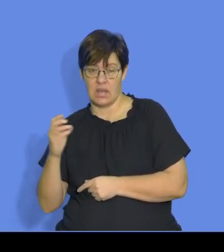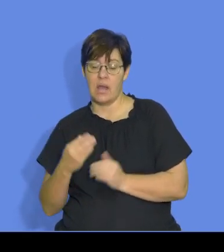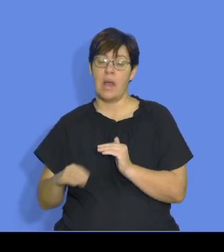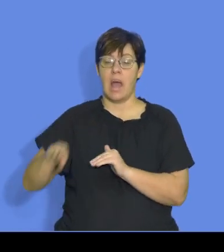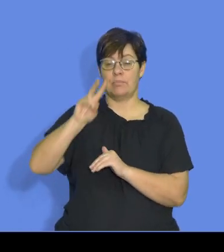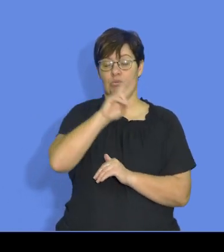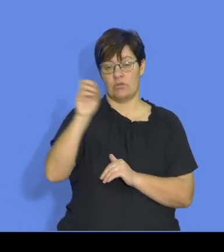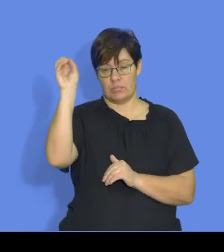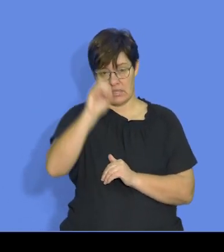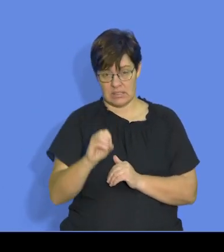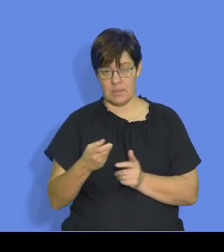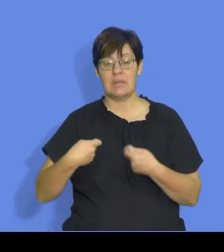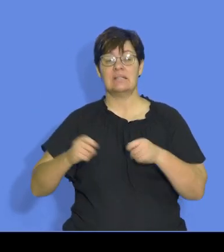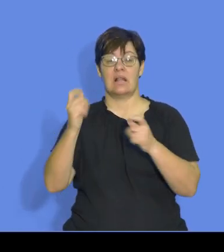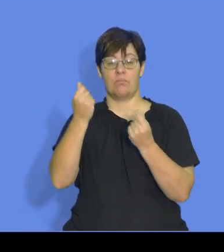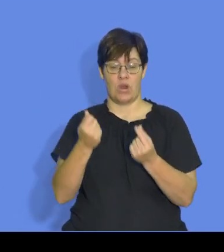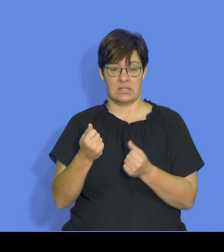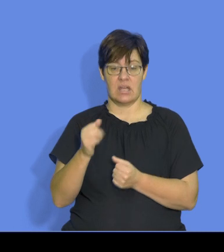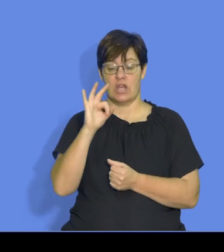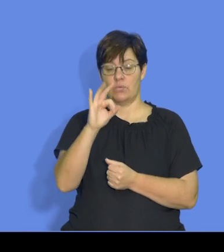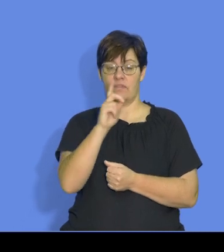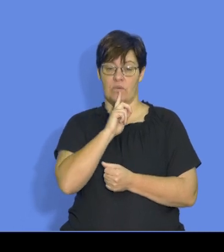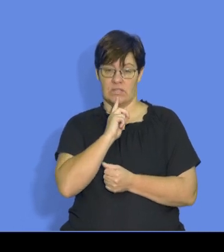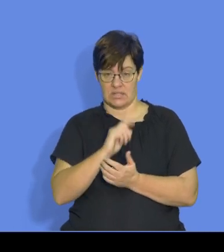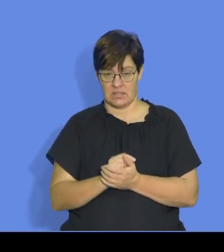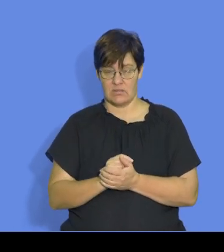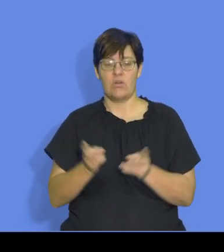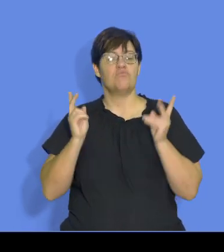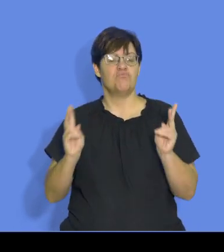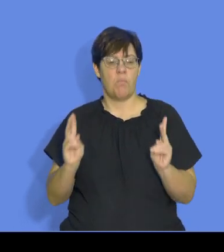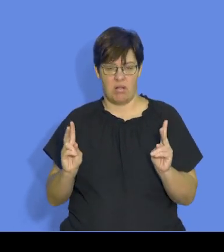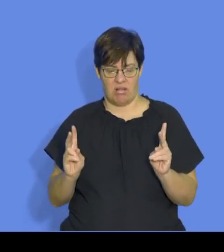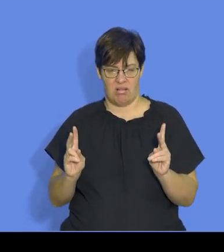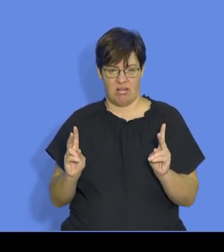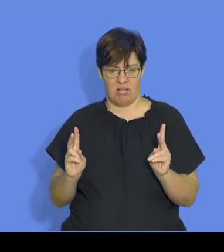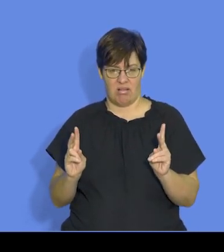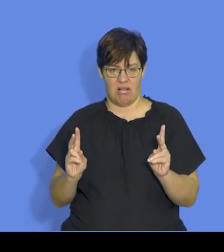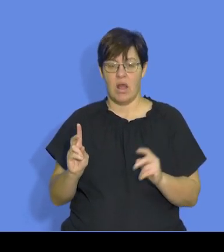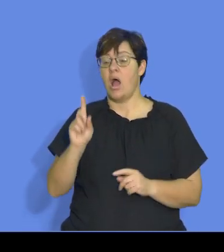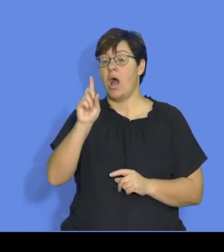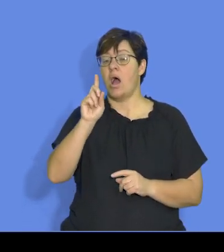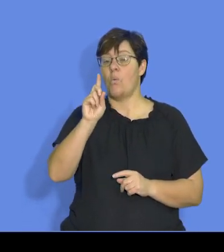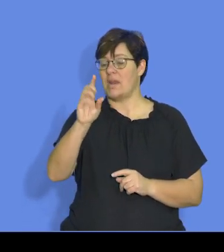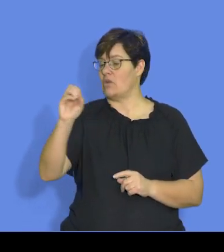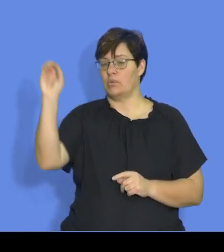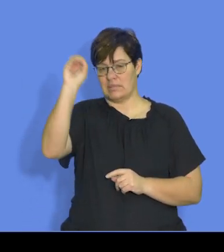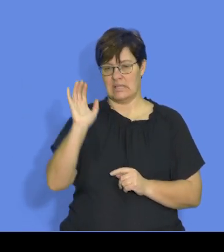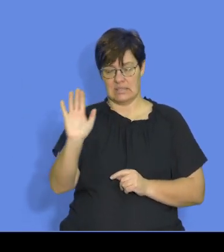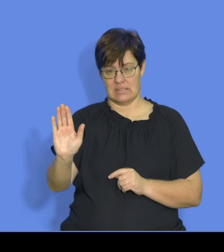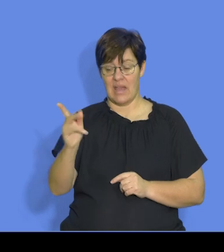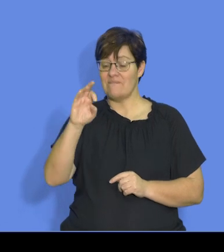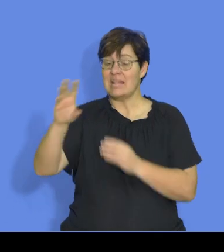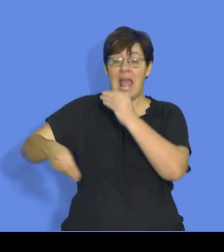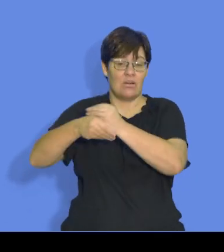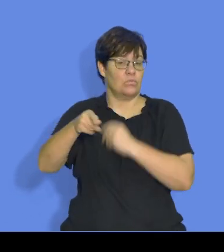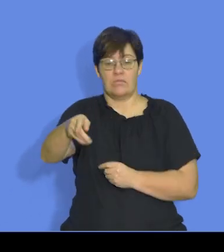will give you a selling price of 3,000. That's your normal selling price, excluding the VAT. Keep that in mind.